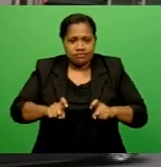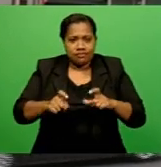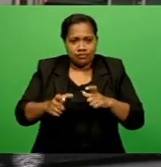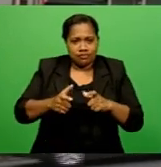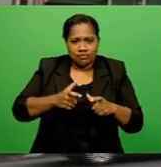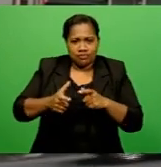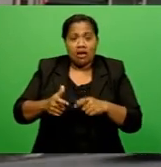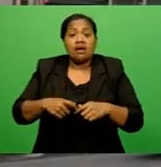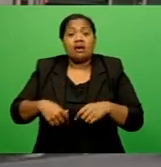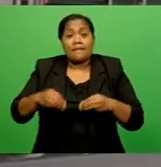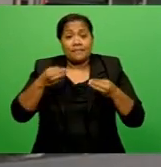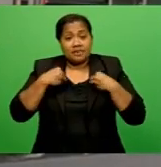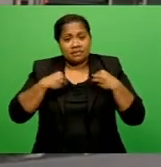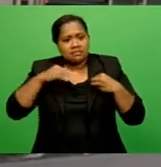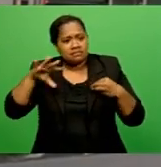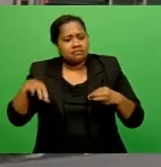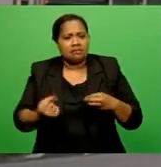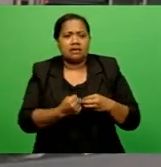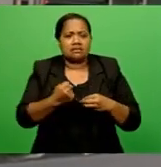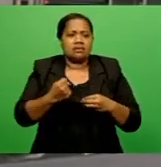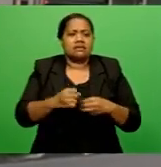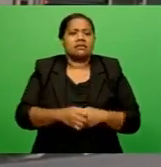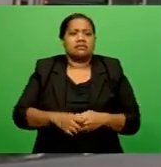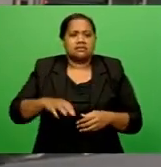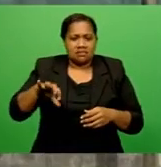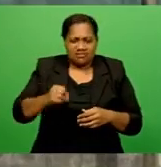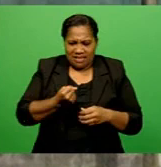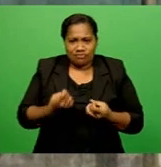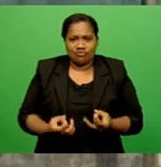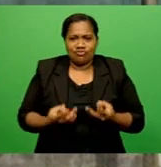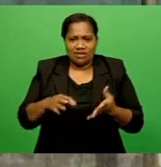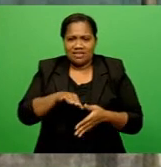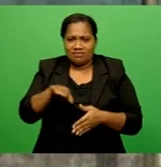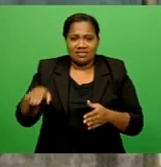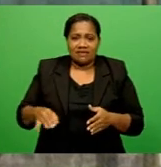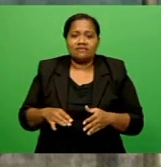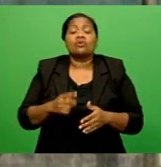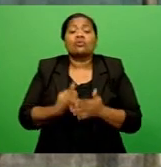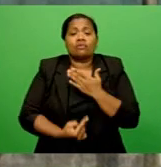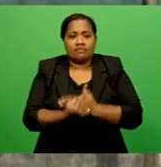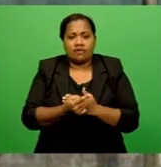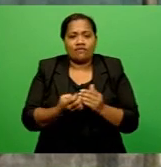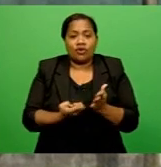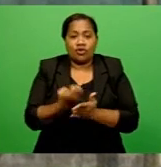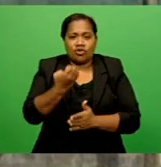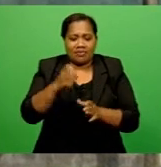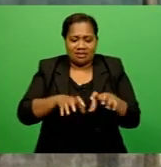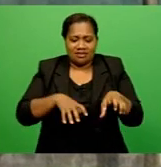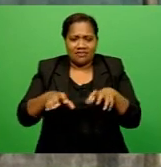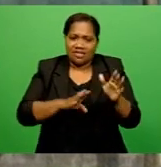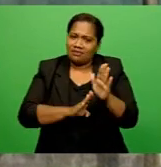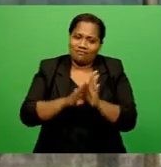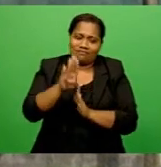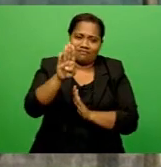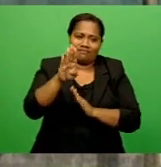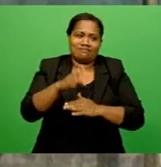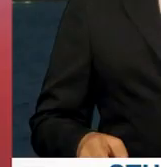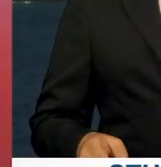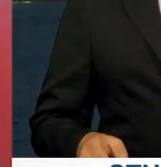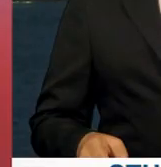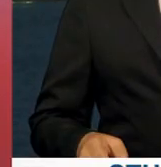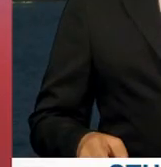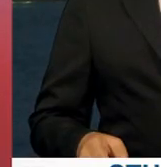businesses must position themselves to welcome a thrive in economic activity. Apanisa Wangairandovu, FBC